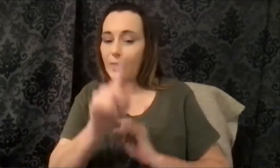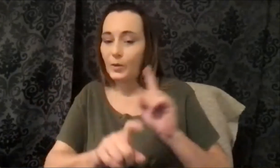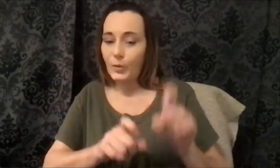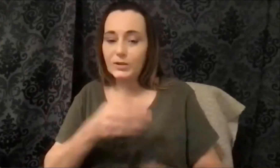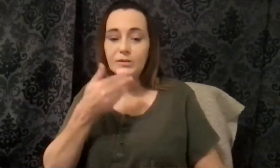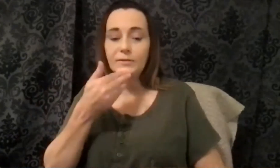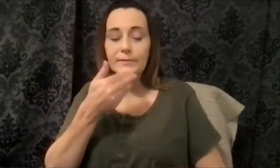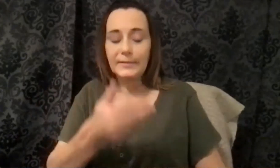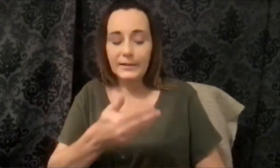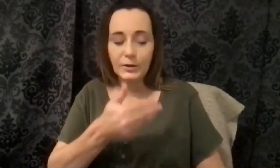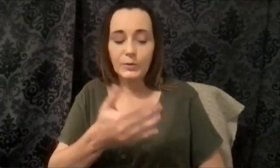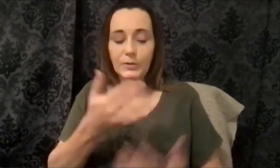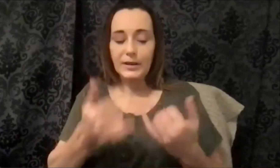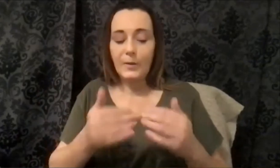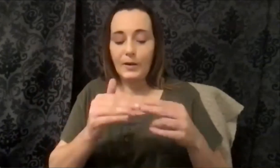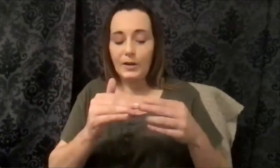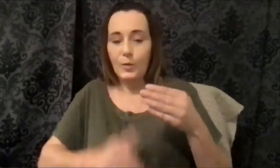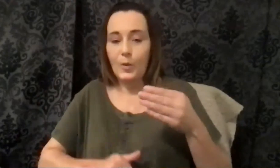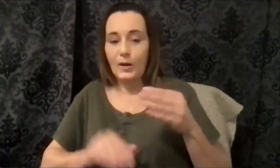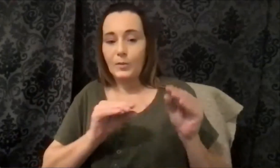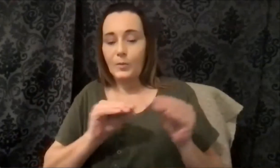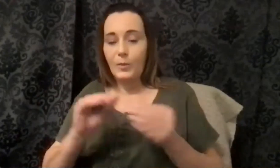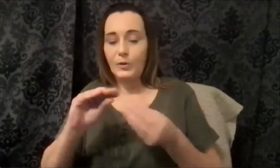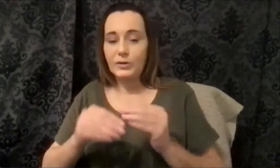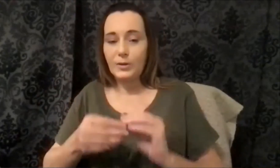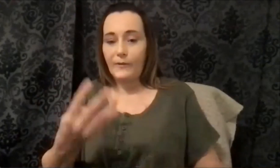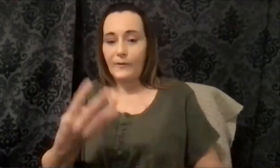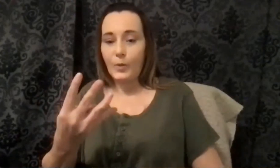go on to motion number 4, please.